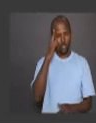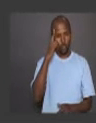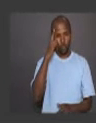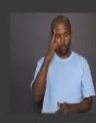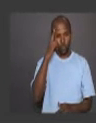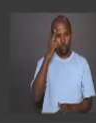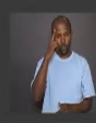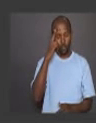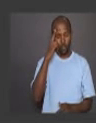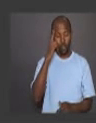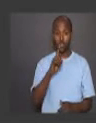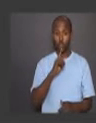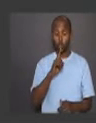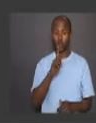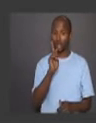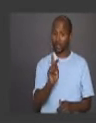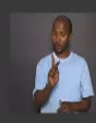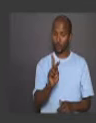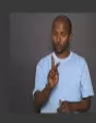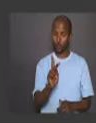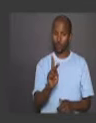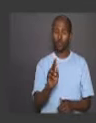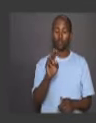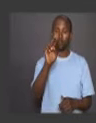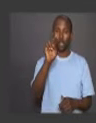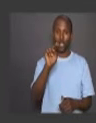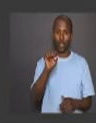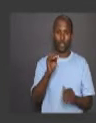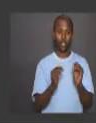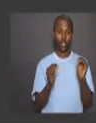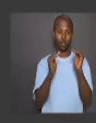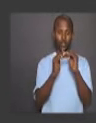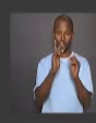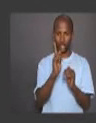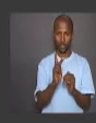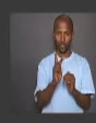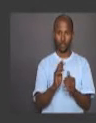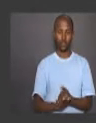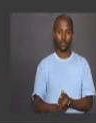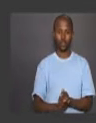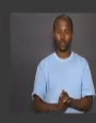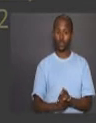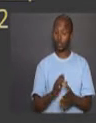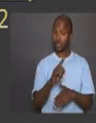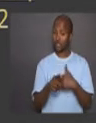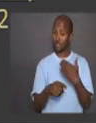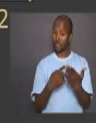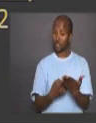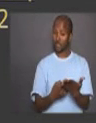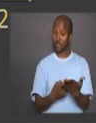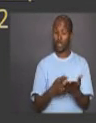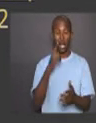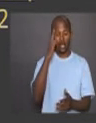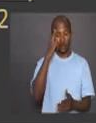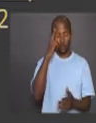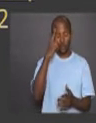Let us suppose that is true for k, for n equals k.